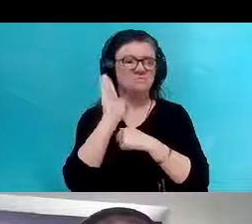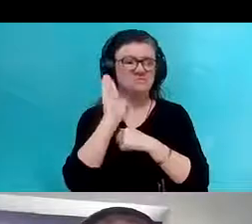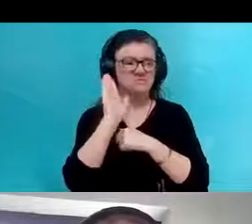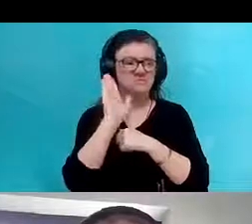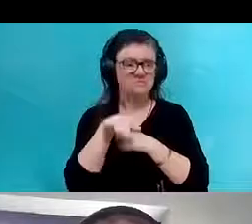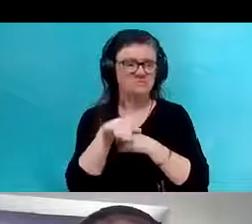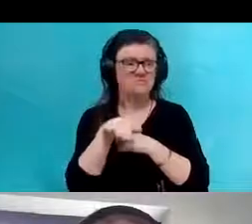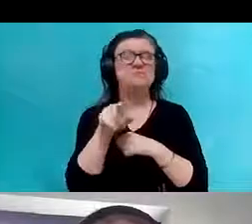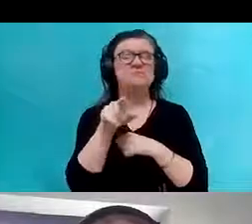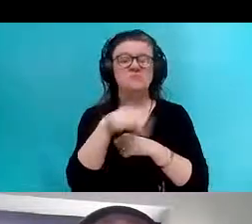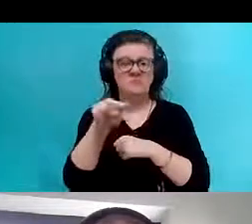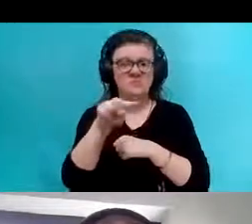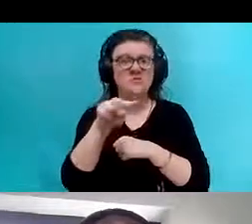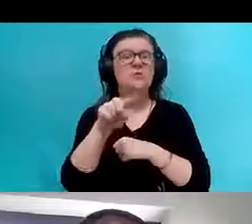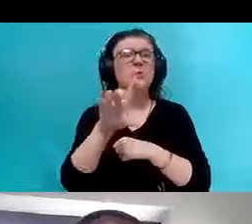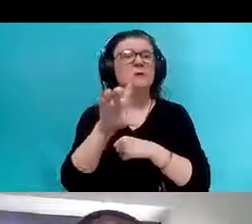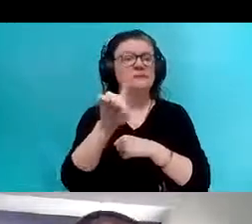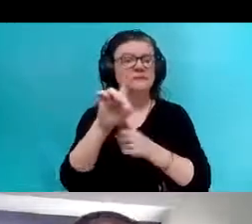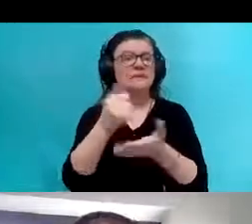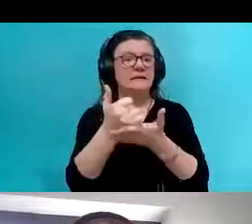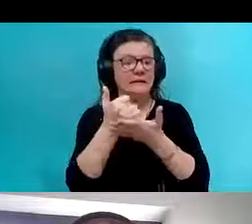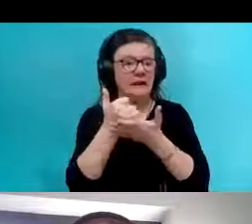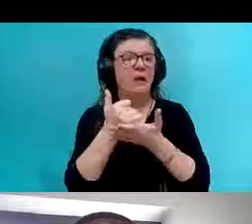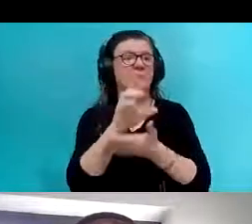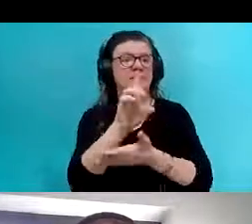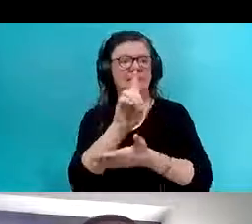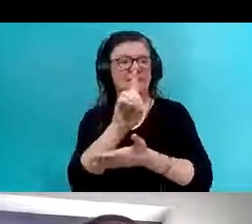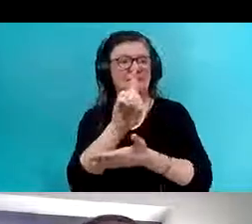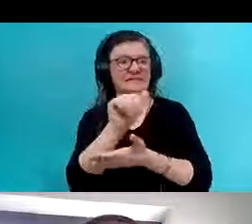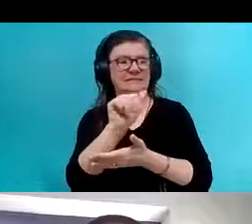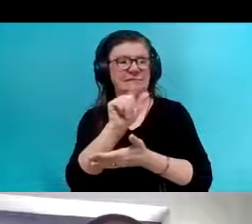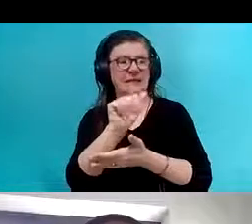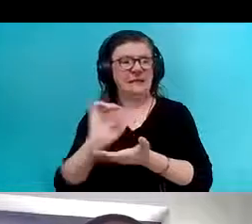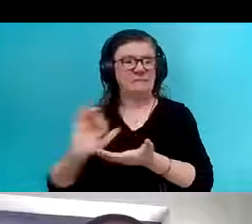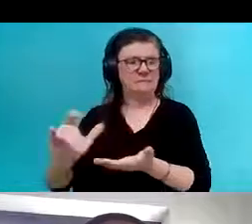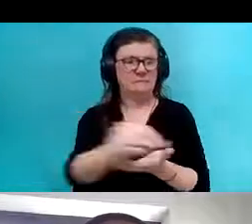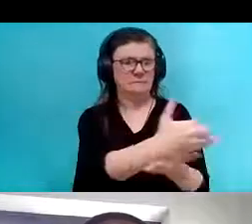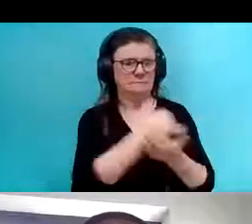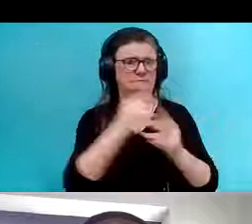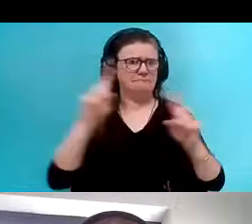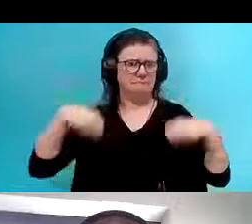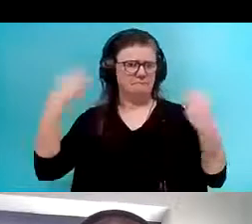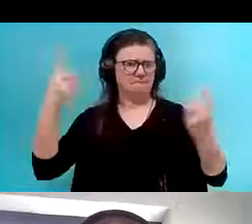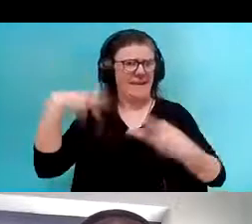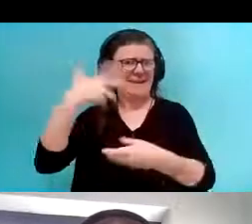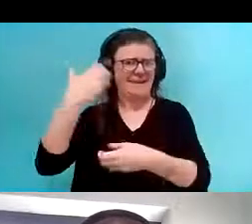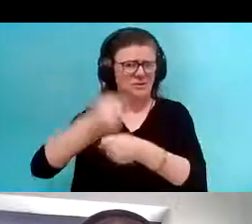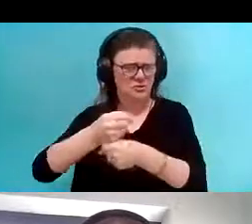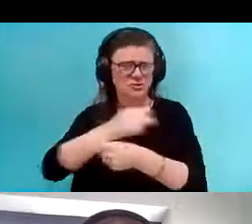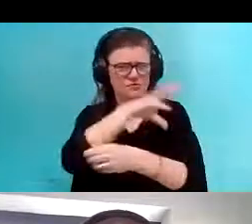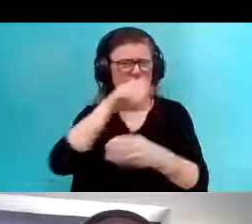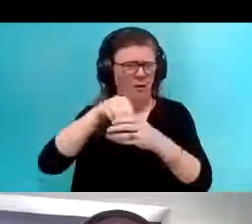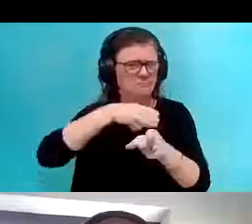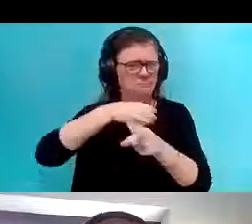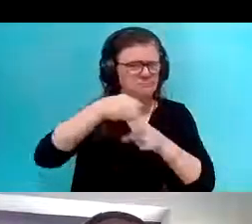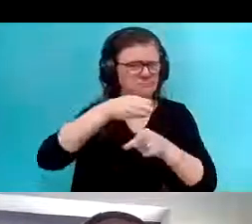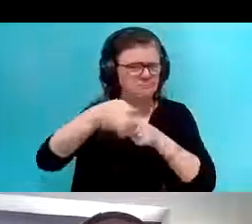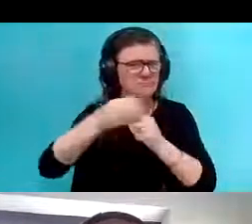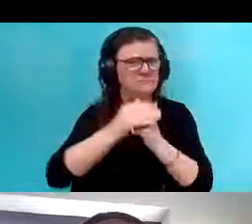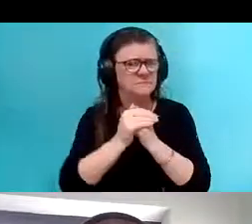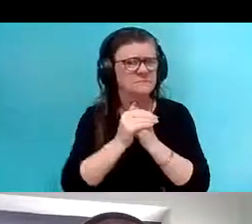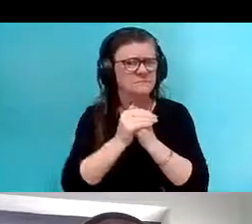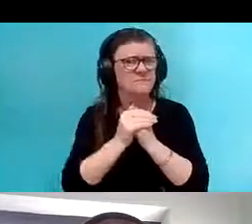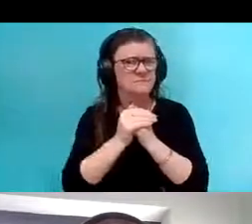in the gathering, the analysis and the use of data for many years. I think it's fair to say that data